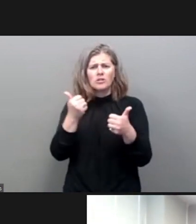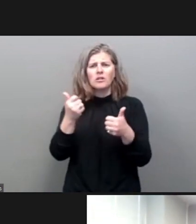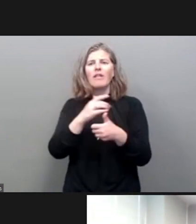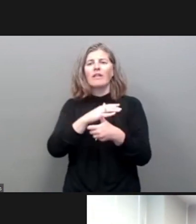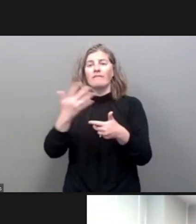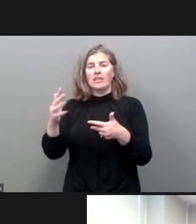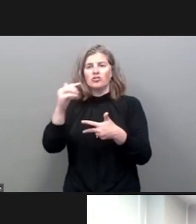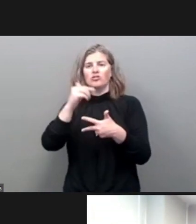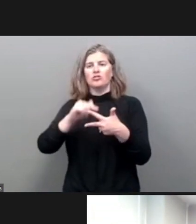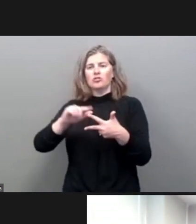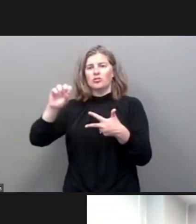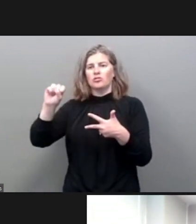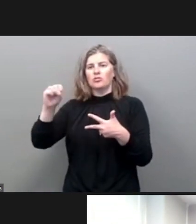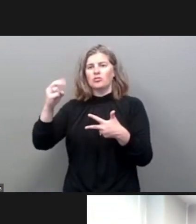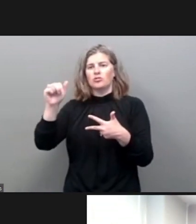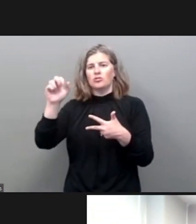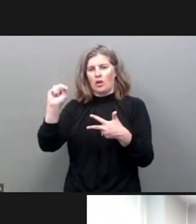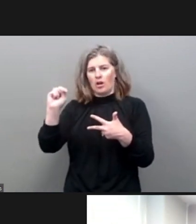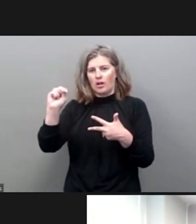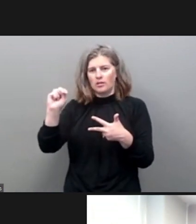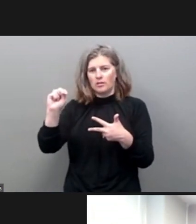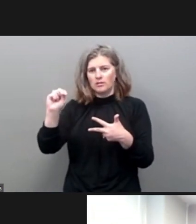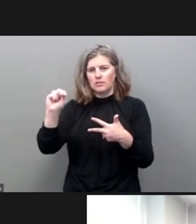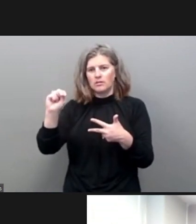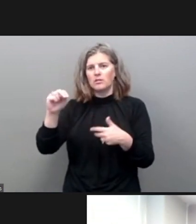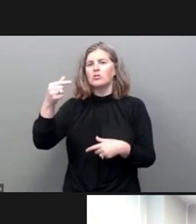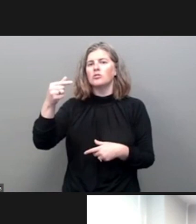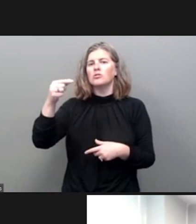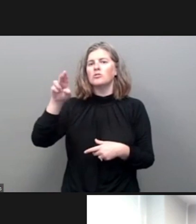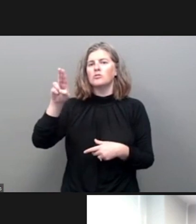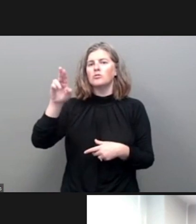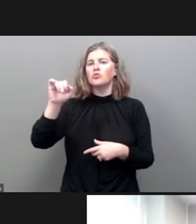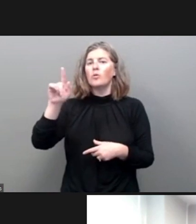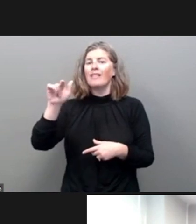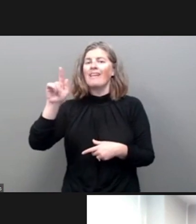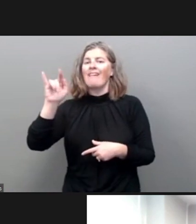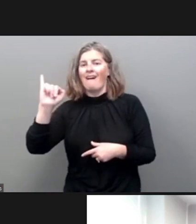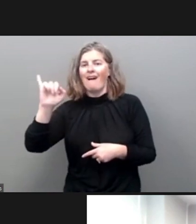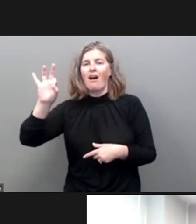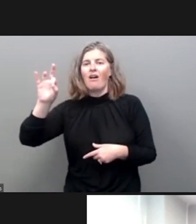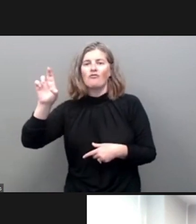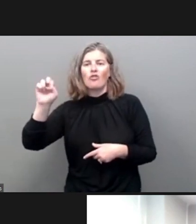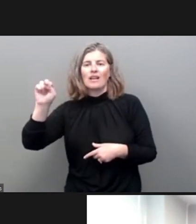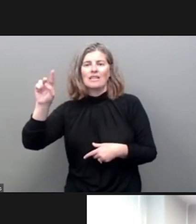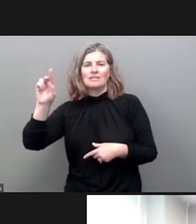Griswold and then Algernon Damasa. Julia, you are now unmuted.